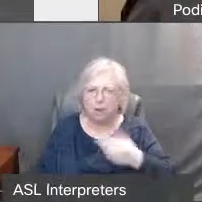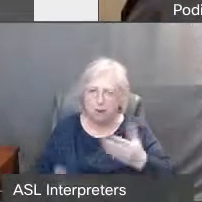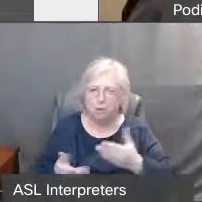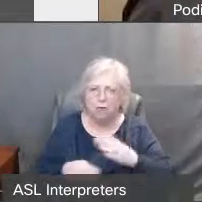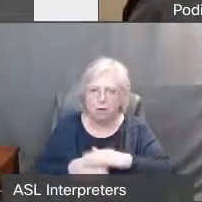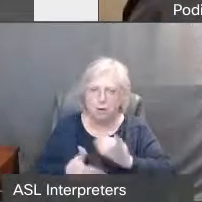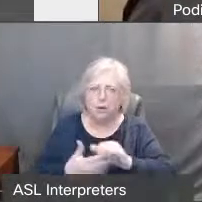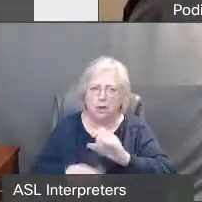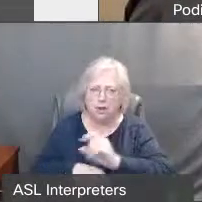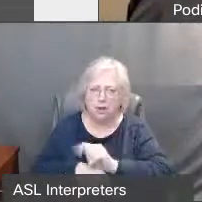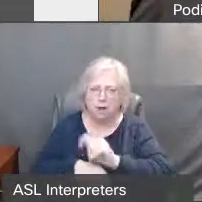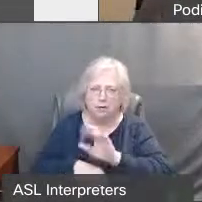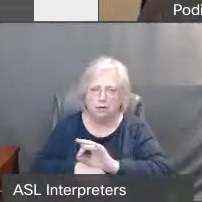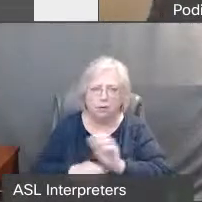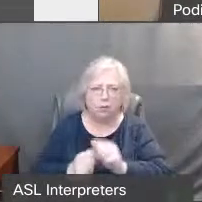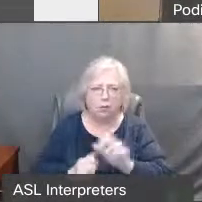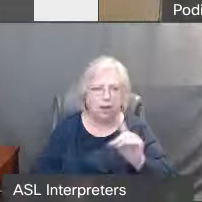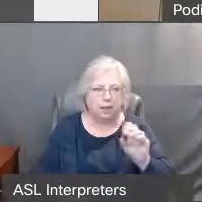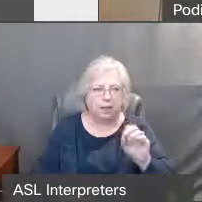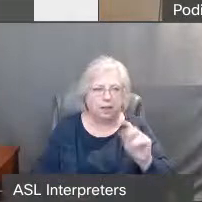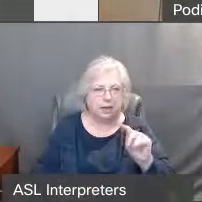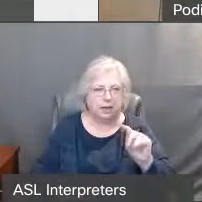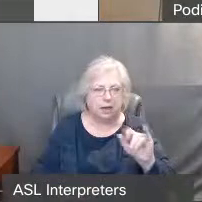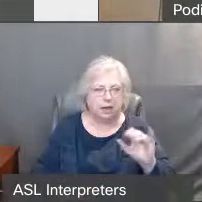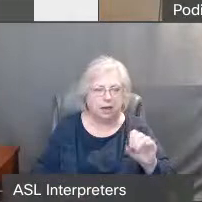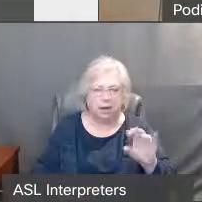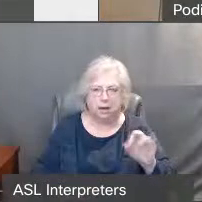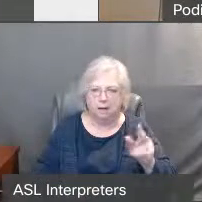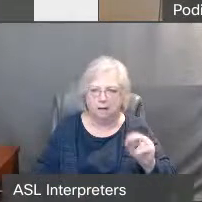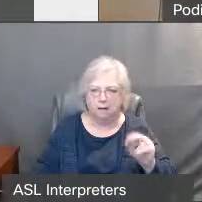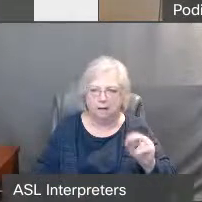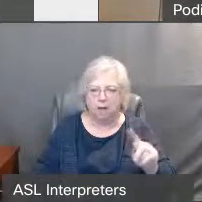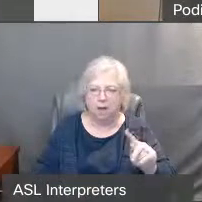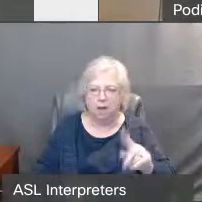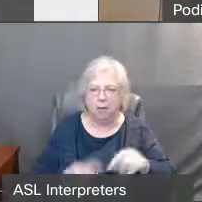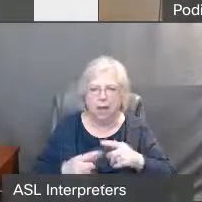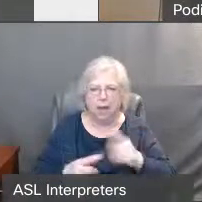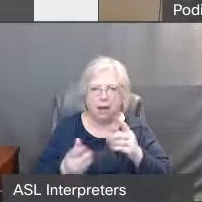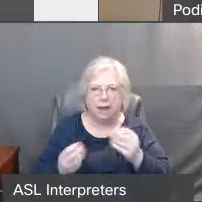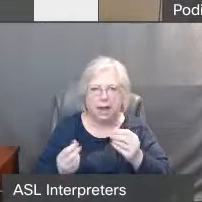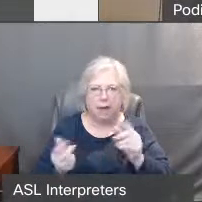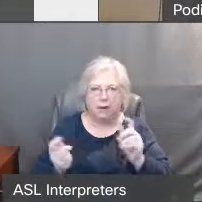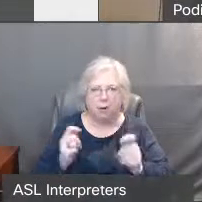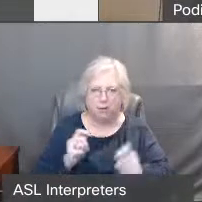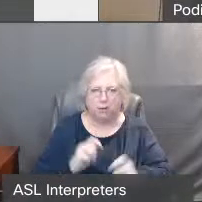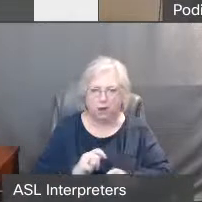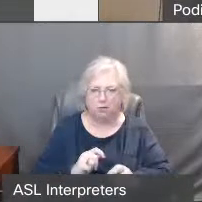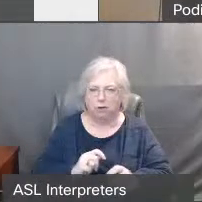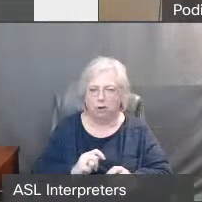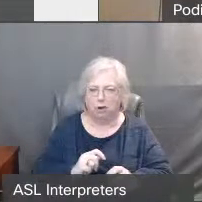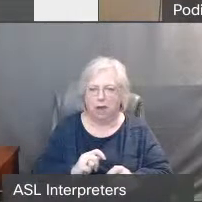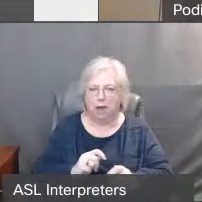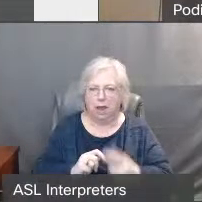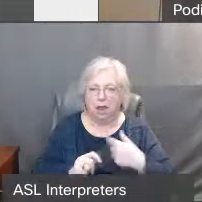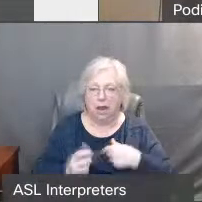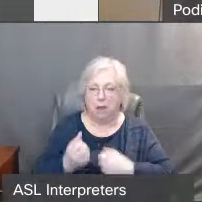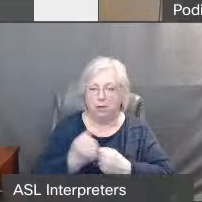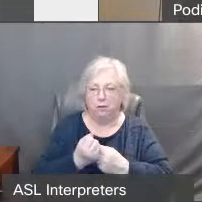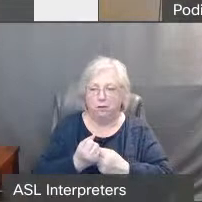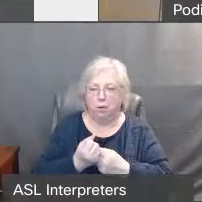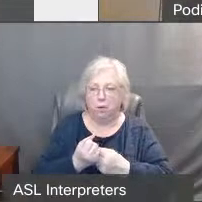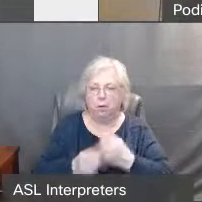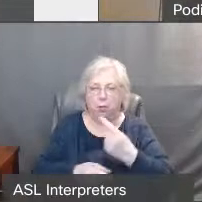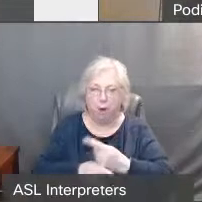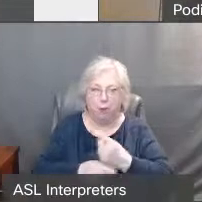task force with Dottie Funk about land alteration, and I was for proper